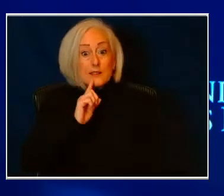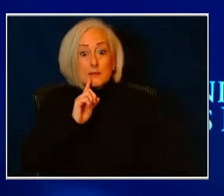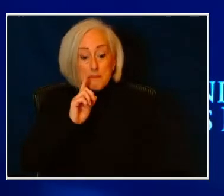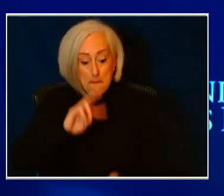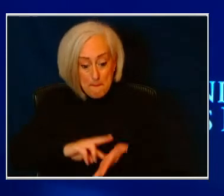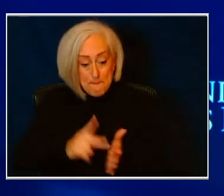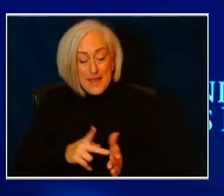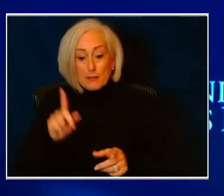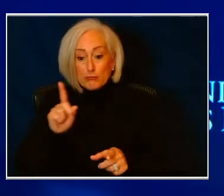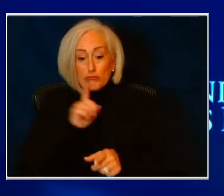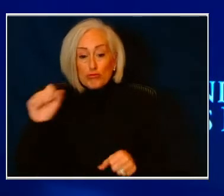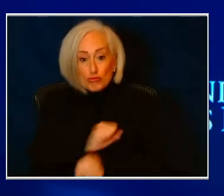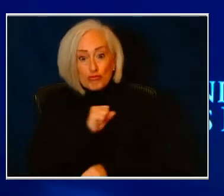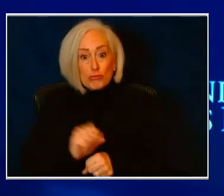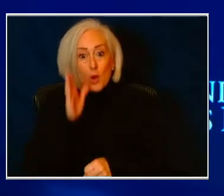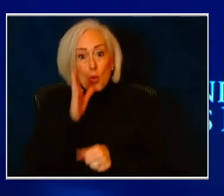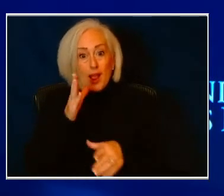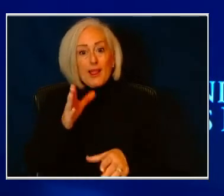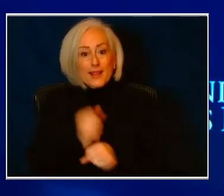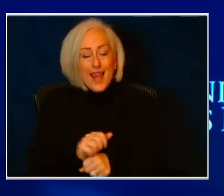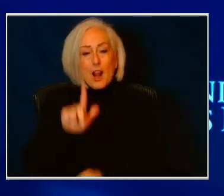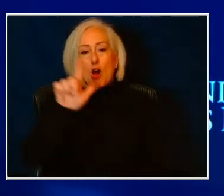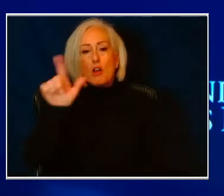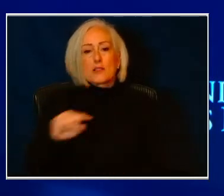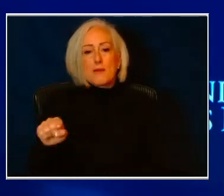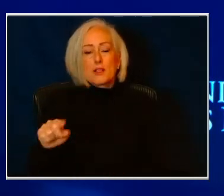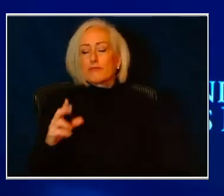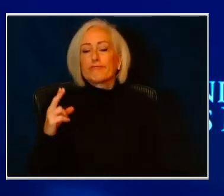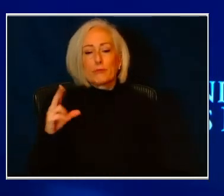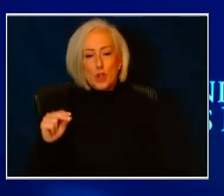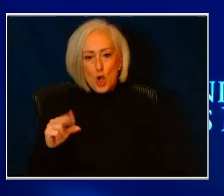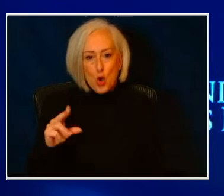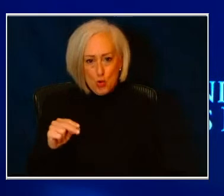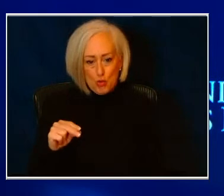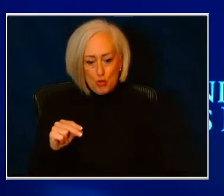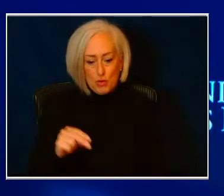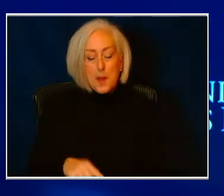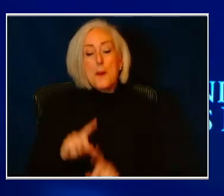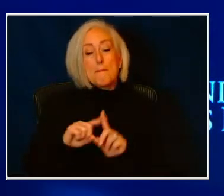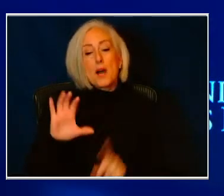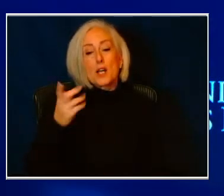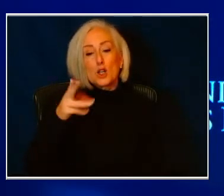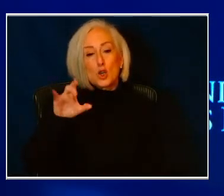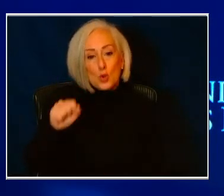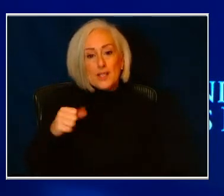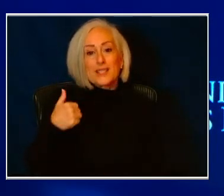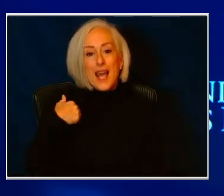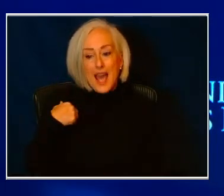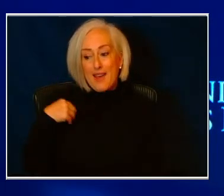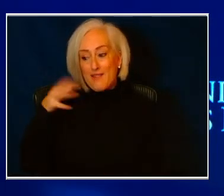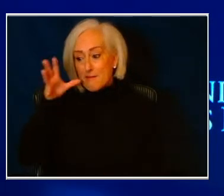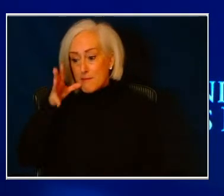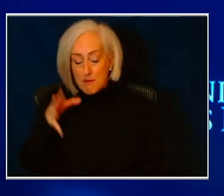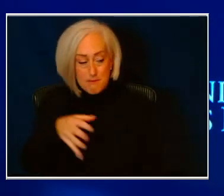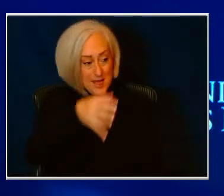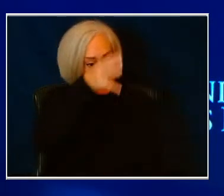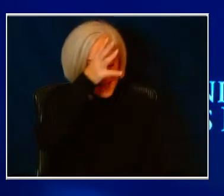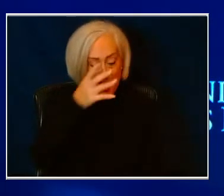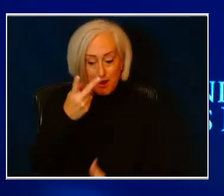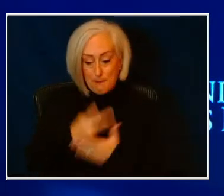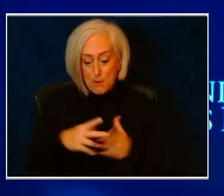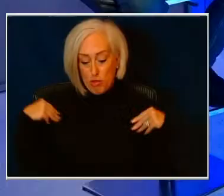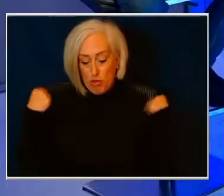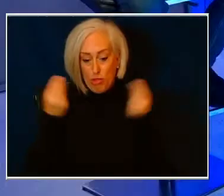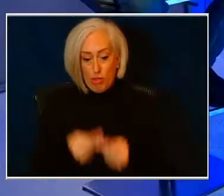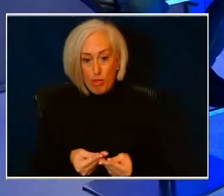it does mean you're at much higher risk. And he has 2 copies of the gene, which means he's at much higher risk. Doesn't mean he's destined for it, but he is at a much higher risk of developing